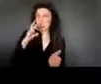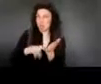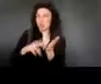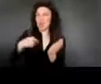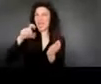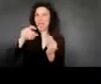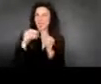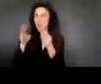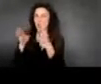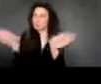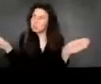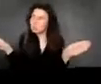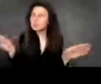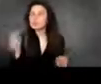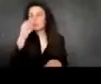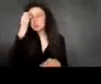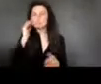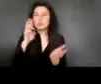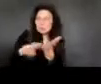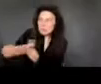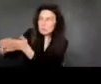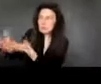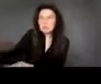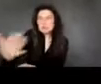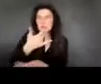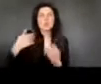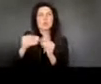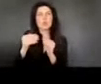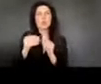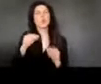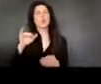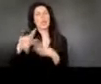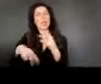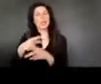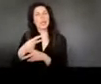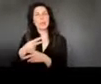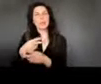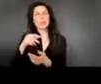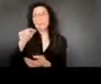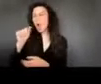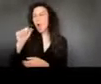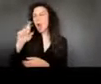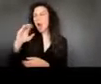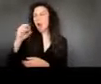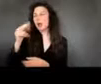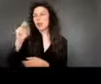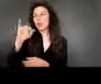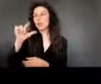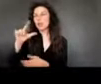sort of archaeological work that, of these kind of sites that were being forgotten or had very